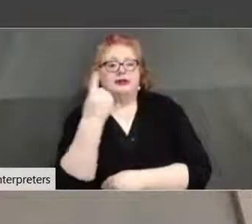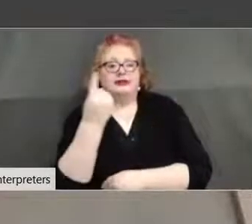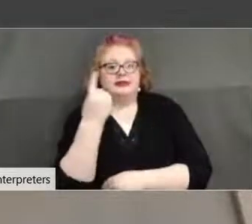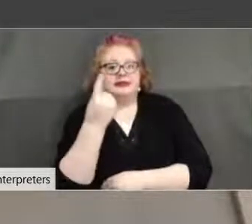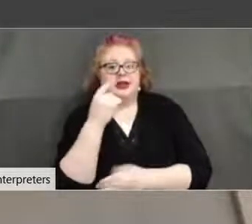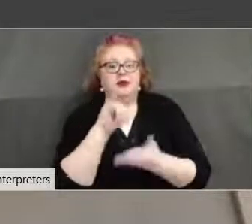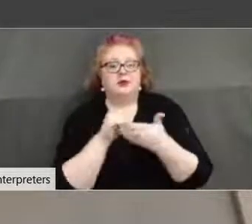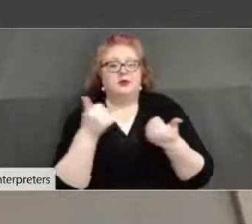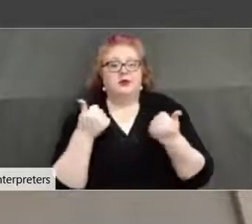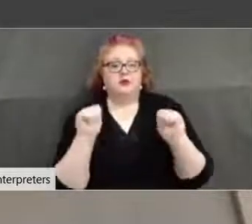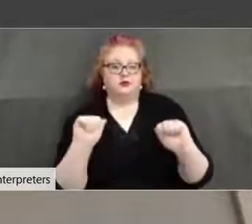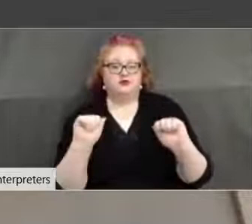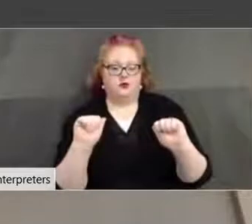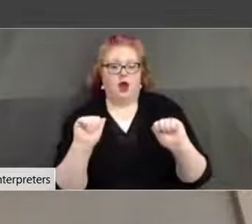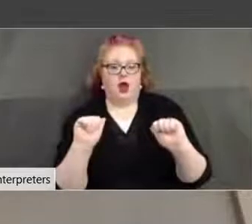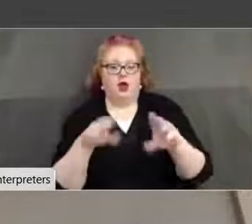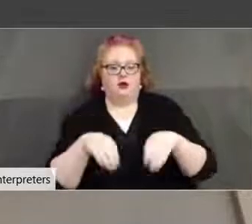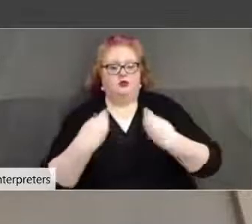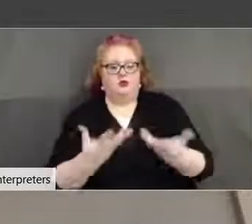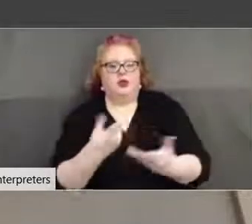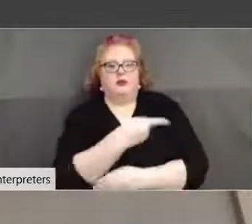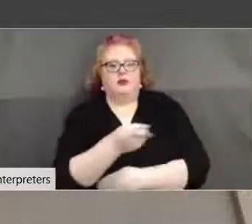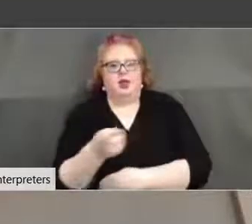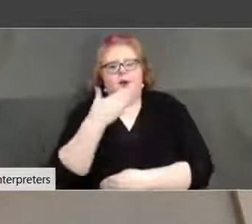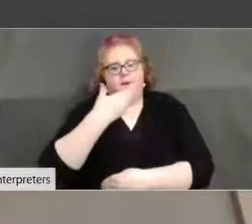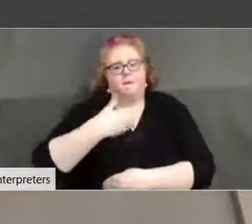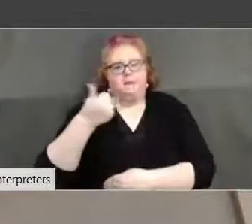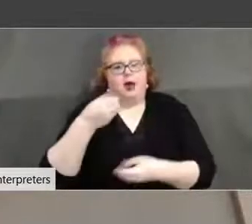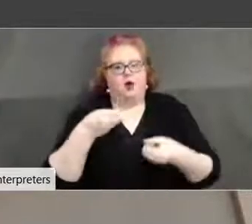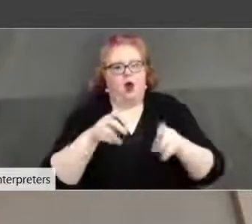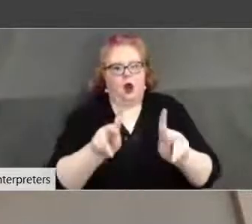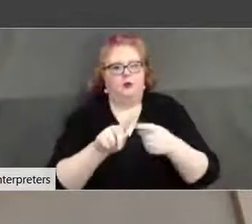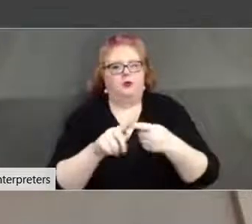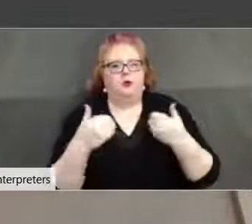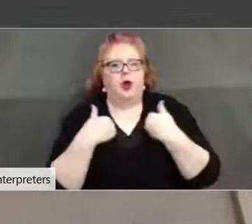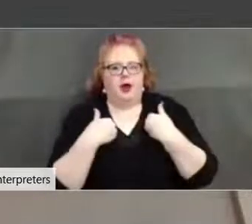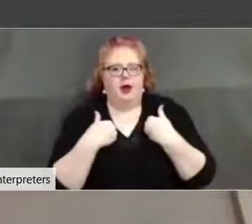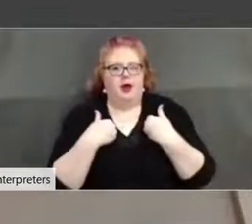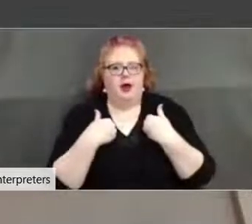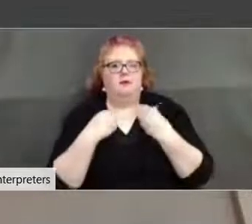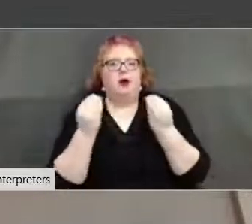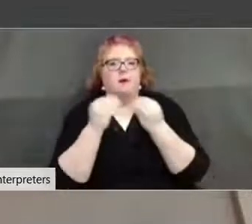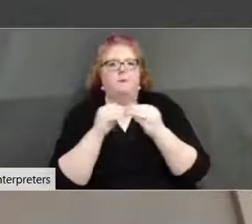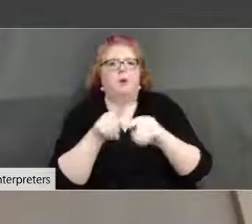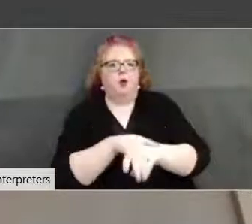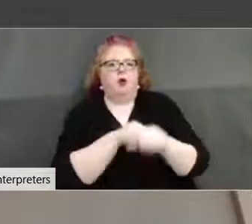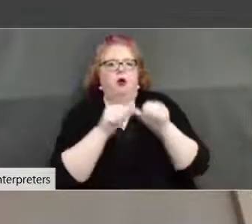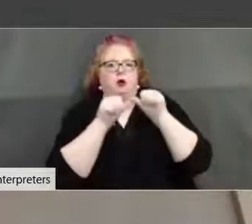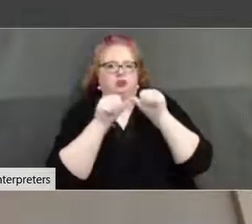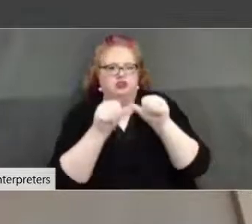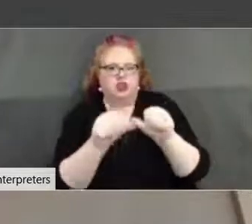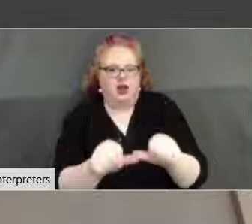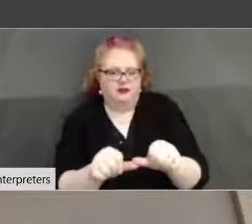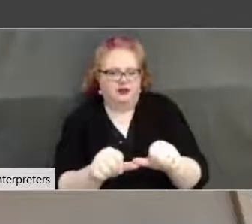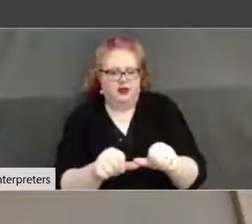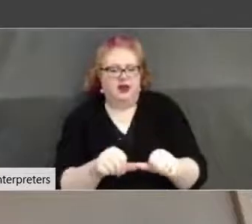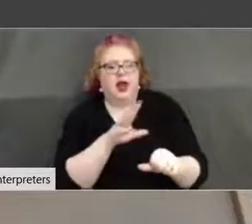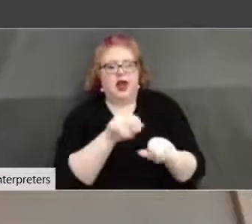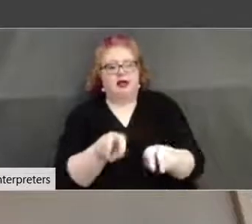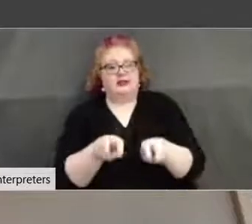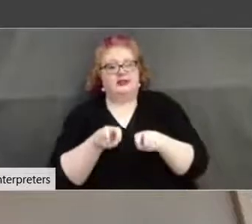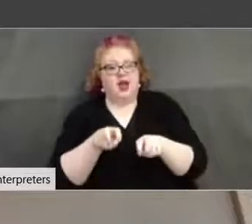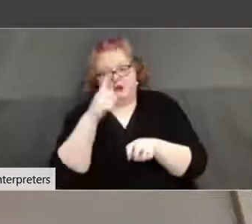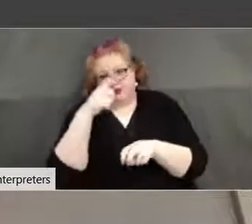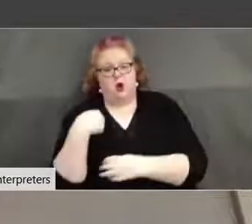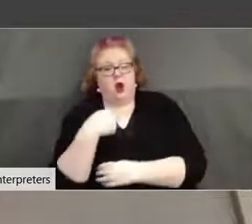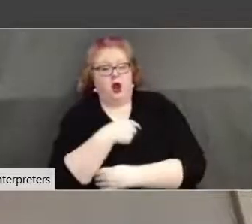better opportunity to have longevity. Selfishly, that also, for us, over some period of time,